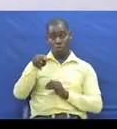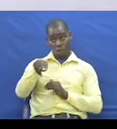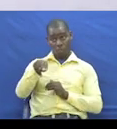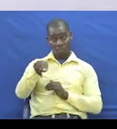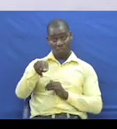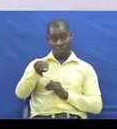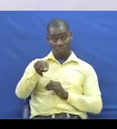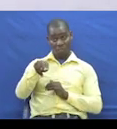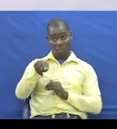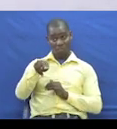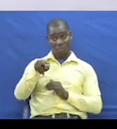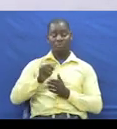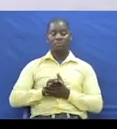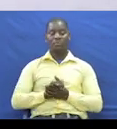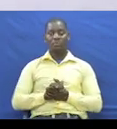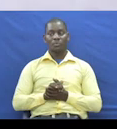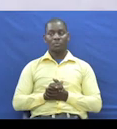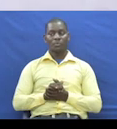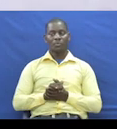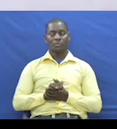atom. Calculate